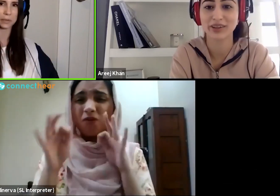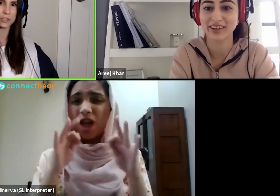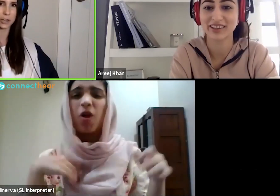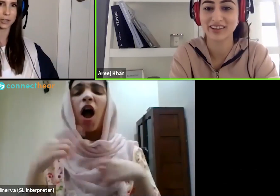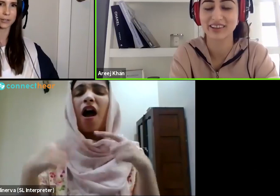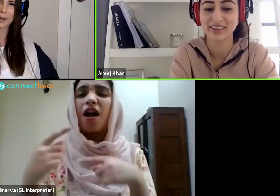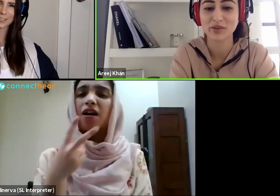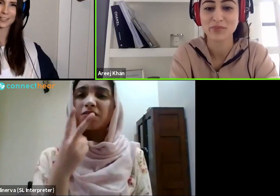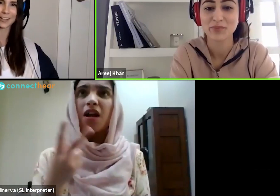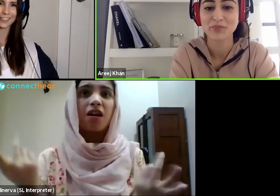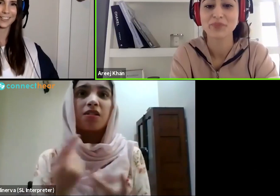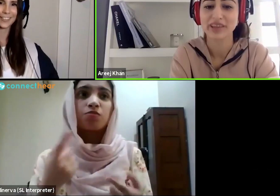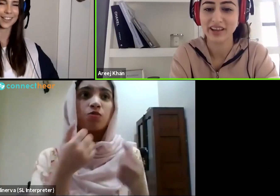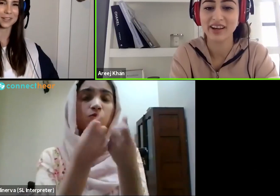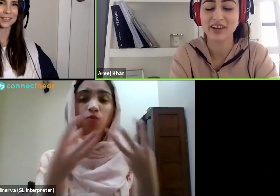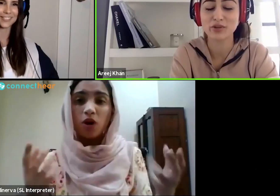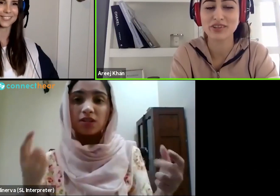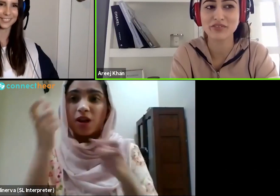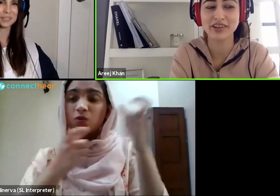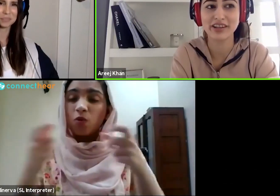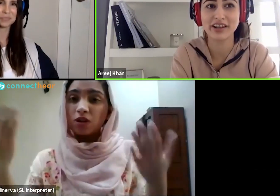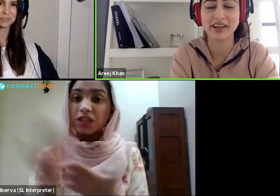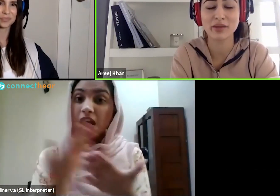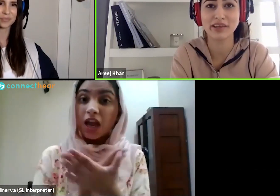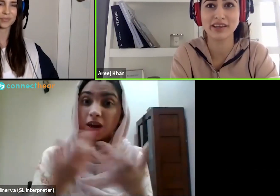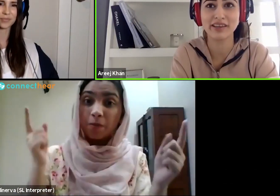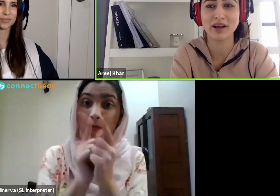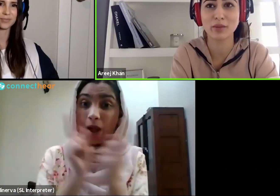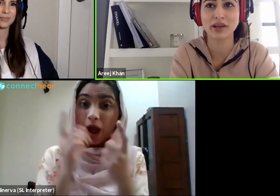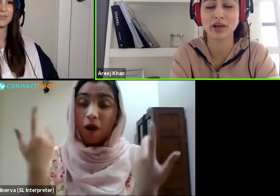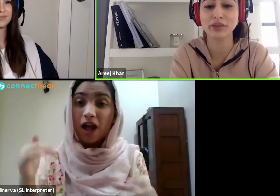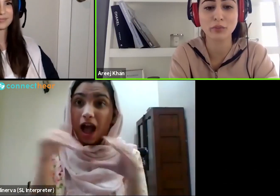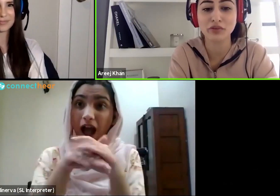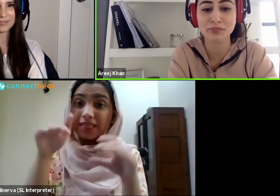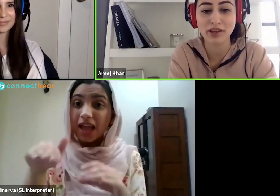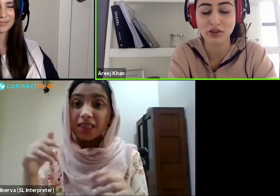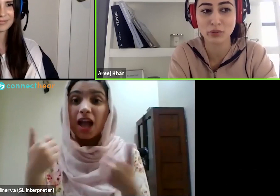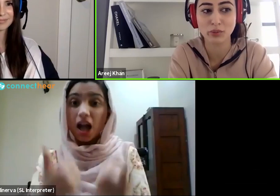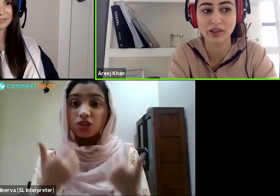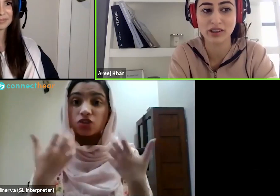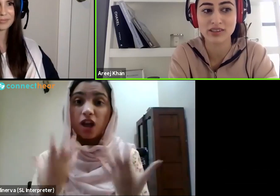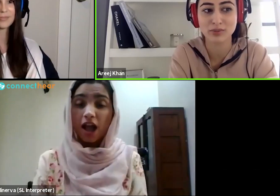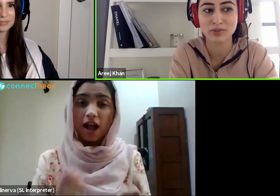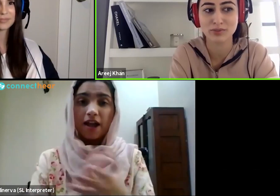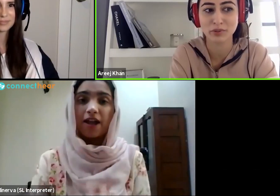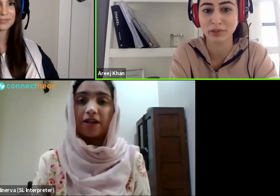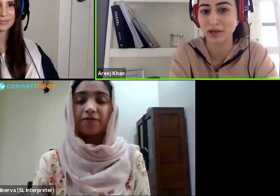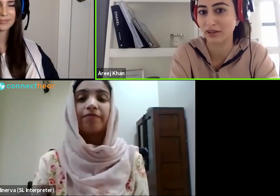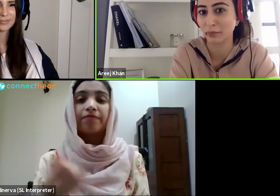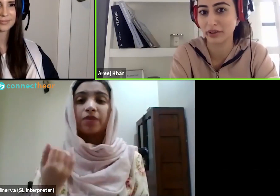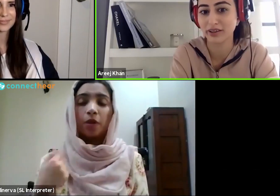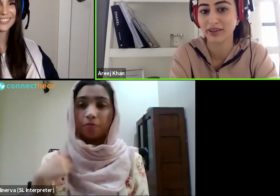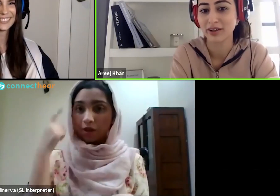found each other. That makes sense, So yeah, no, definitely. And I keep thinking that. I'm like, I don't think I would have met you unless it was